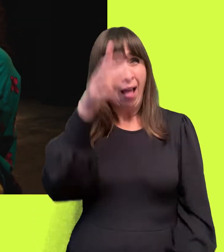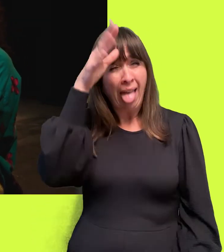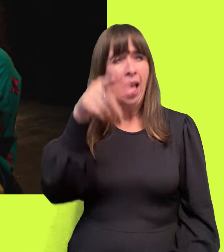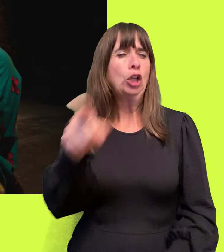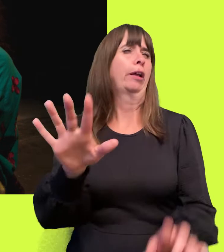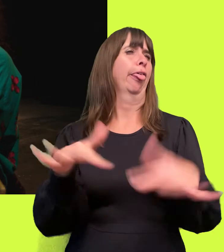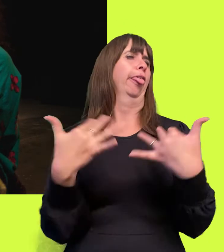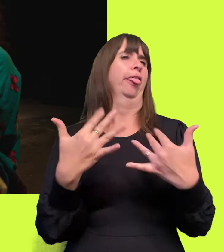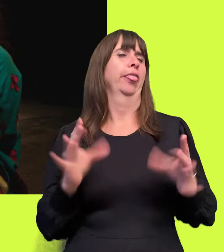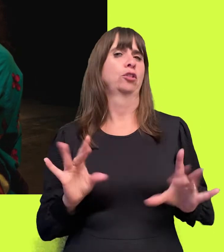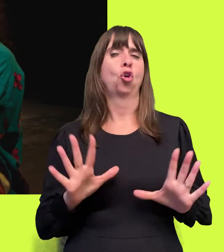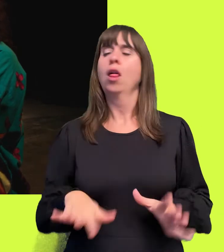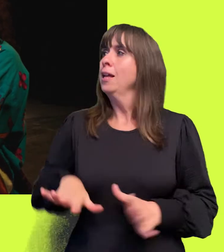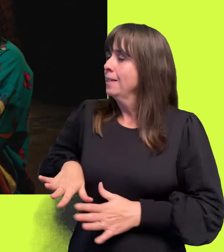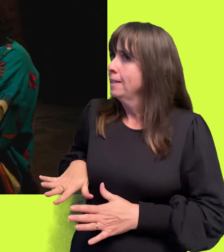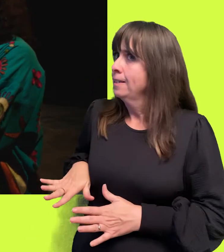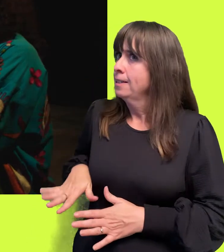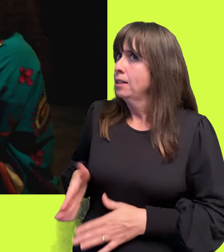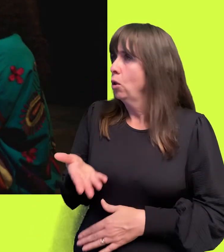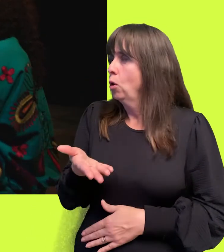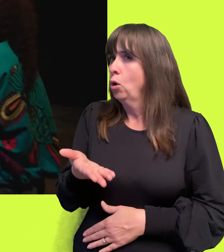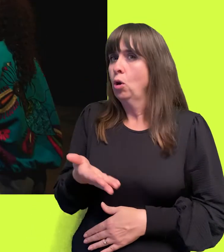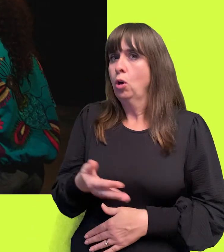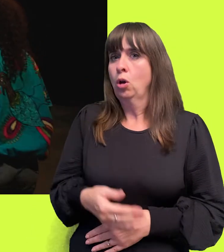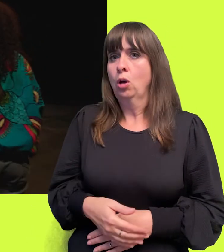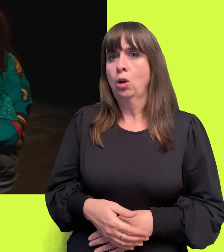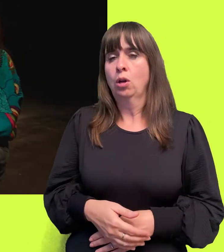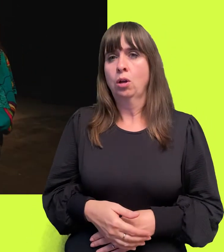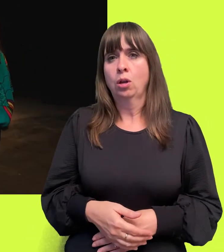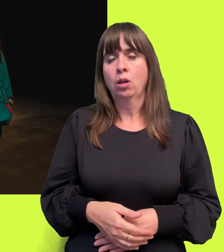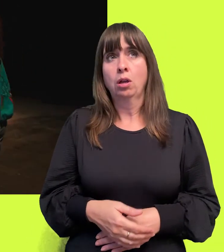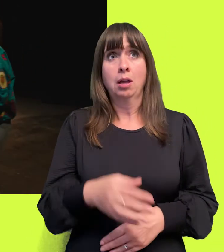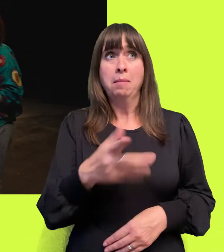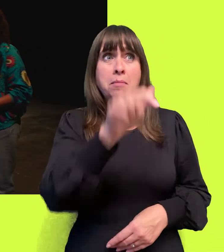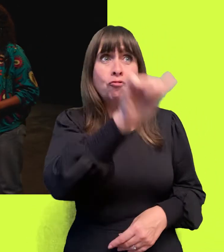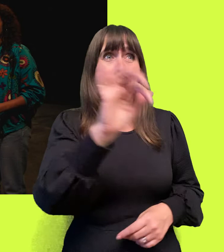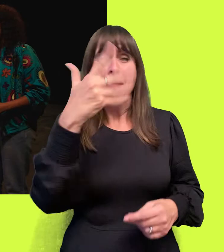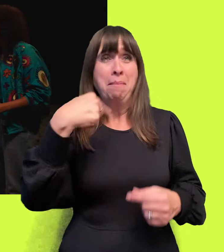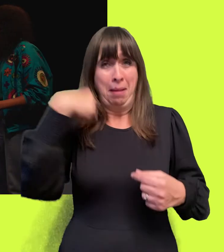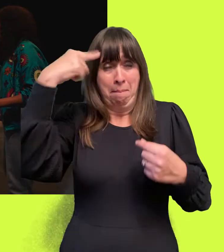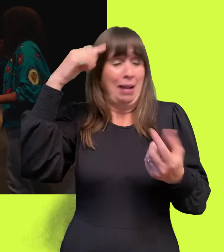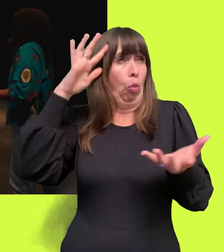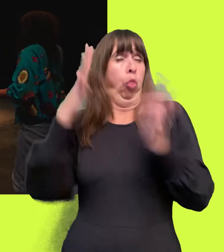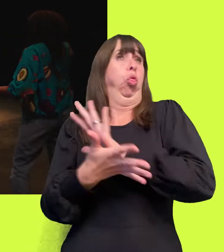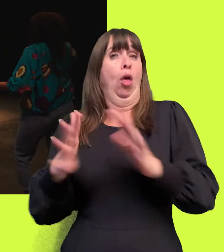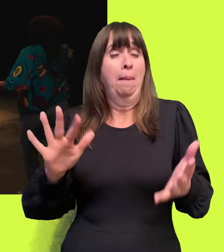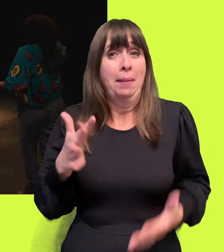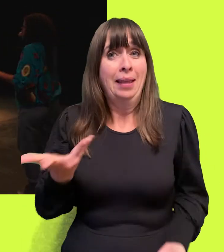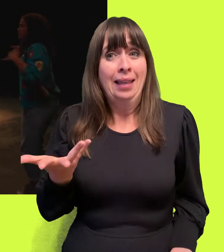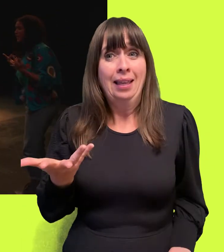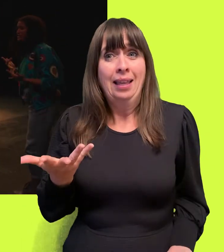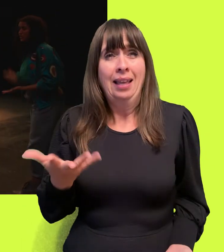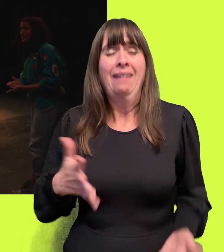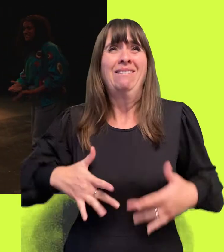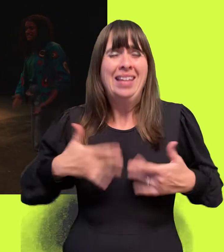trying to get attention. All right, back off. Dav, look at her. No, maybe Dav's right. Maybe I've completely lost it. I mean,